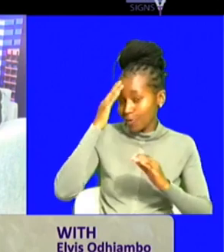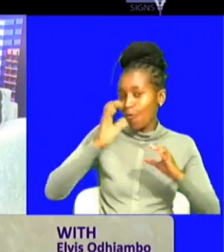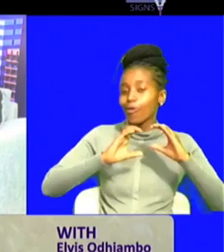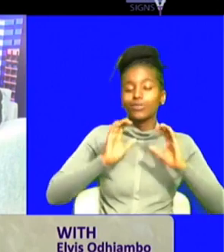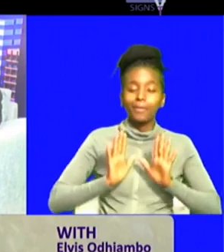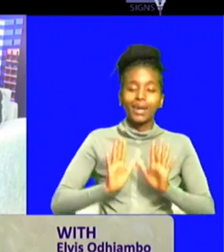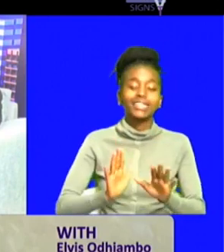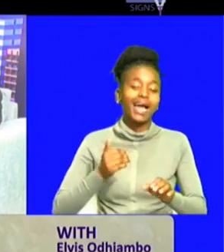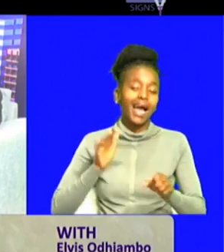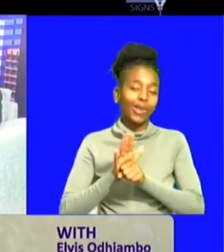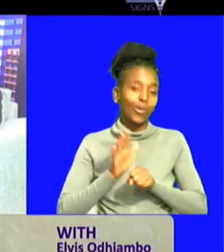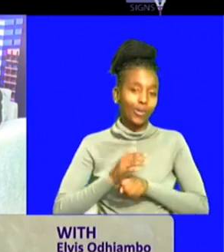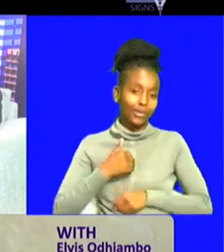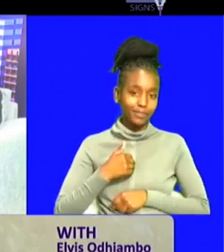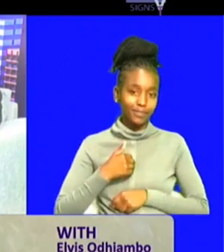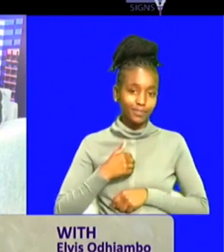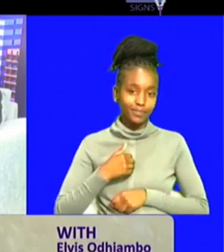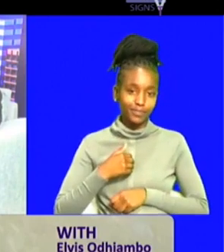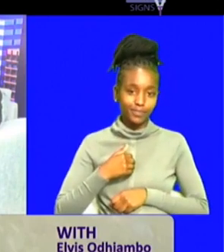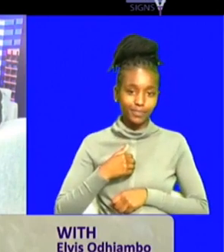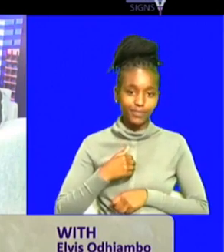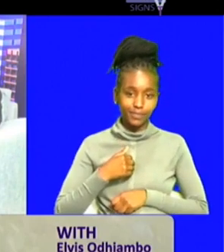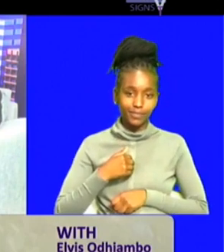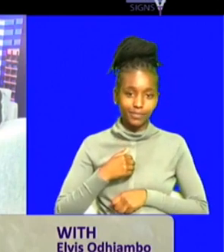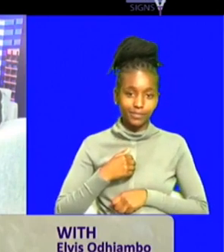some way. Right. So I know that